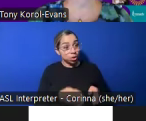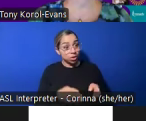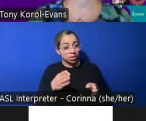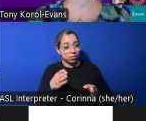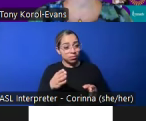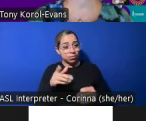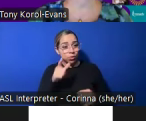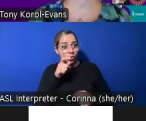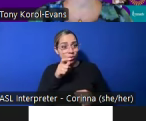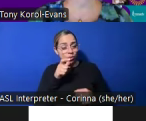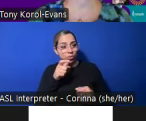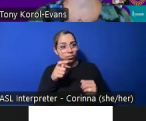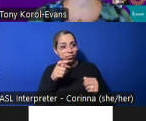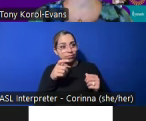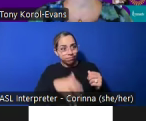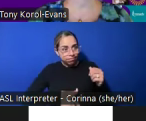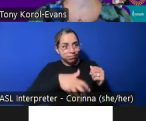today?